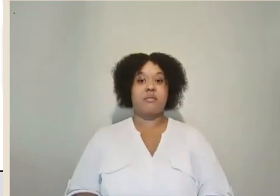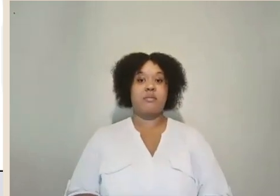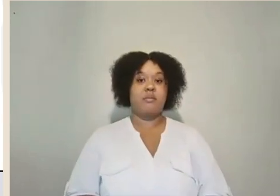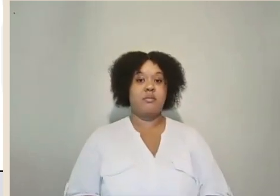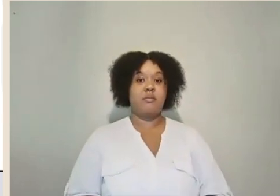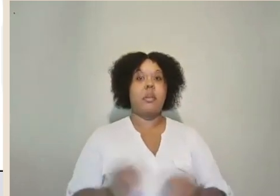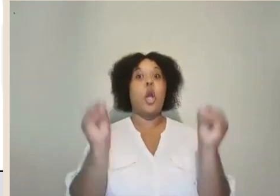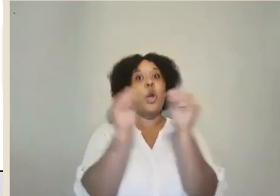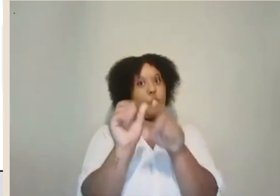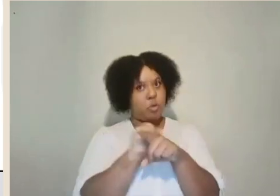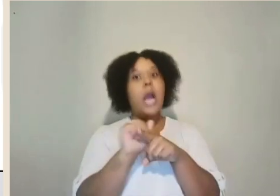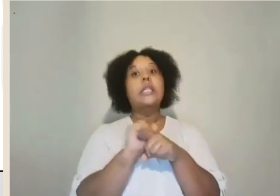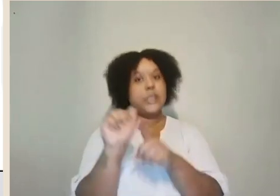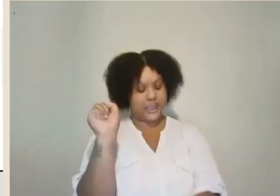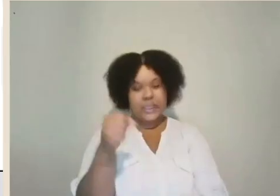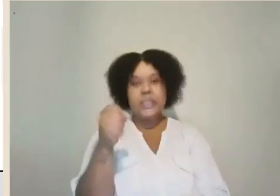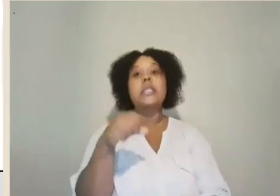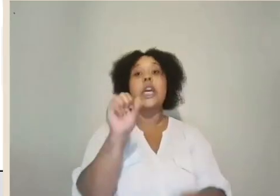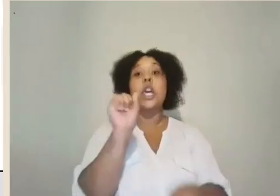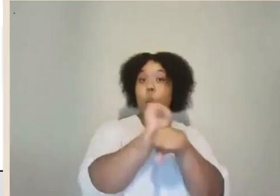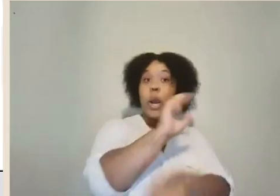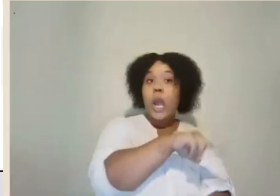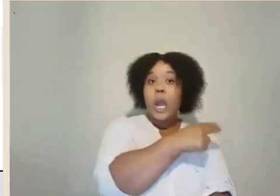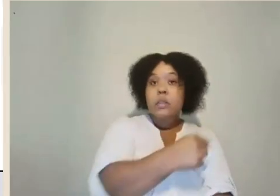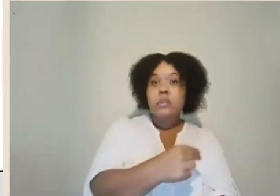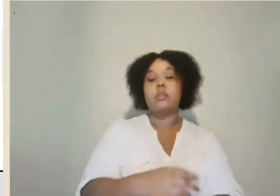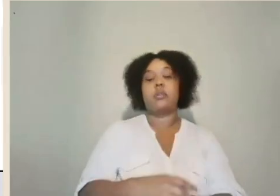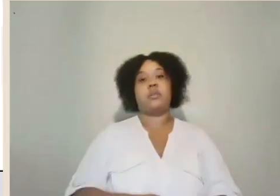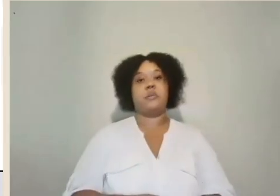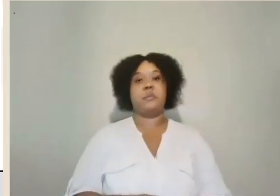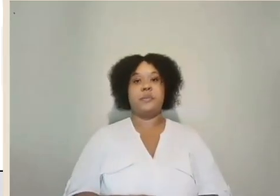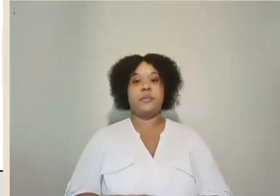More practice, yes. Working at hospitals.